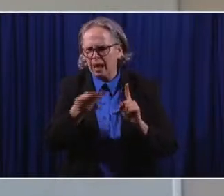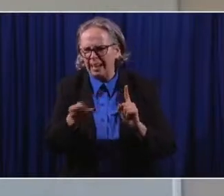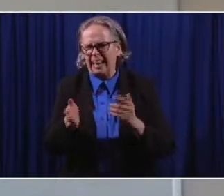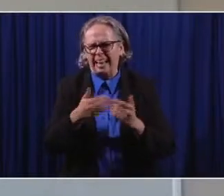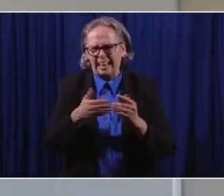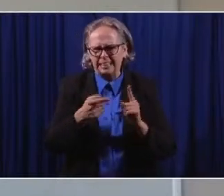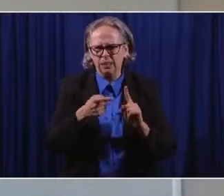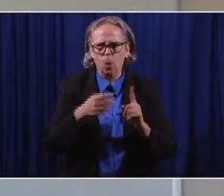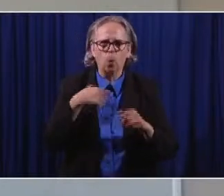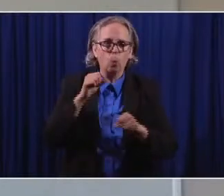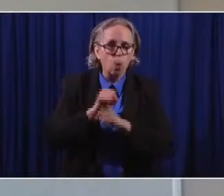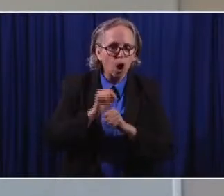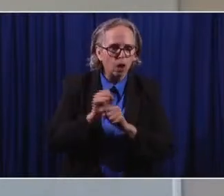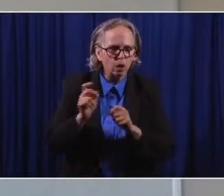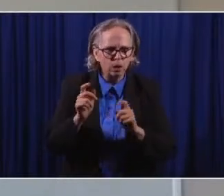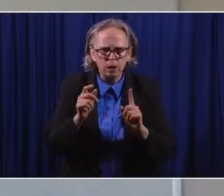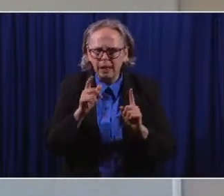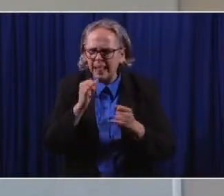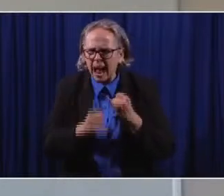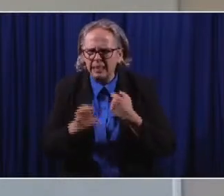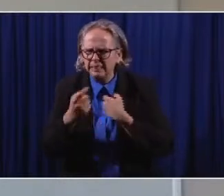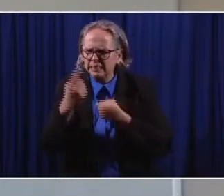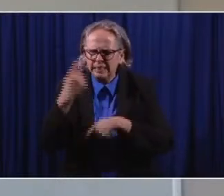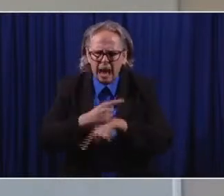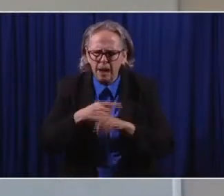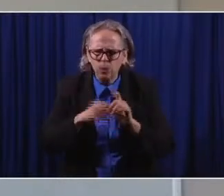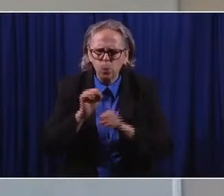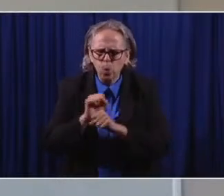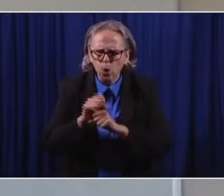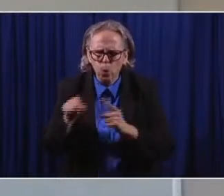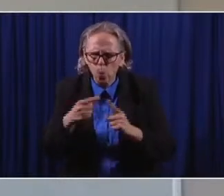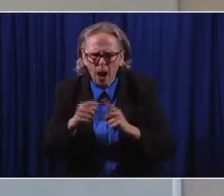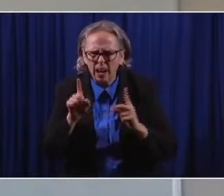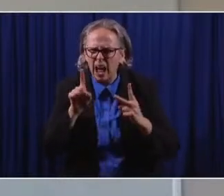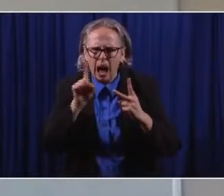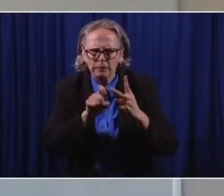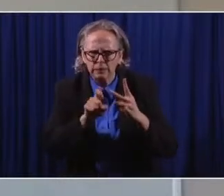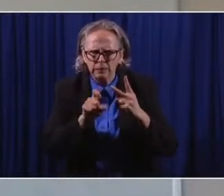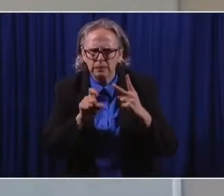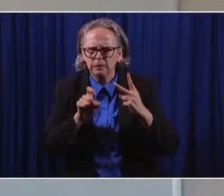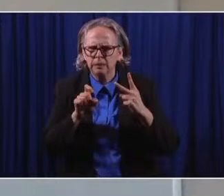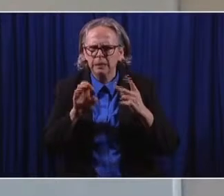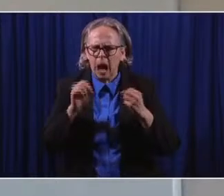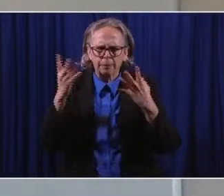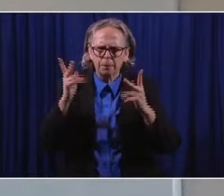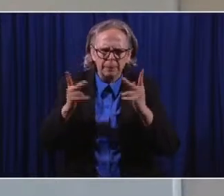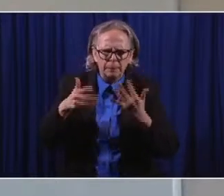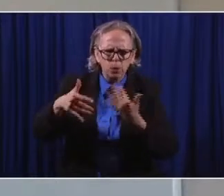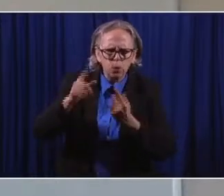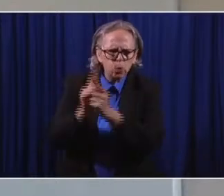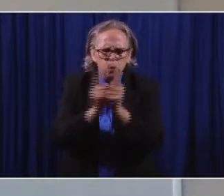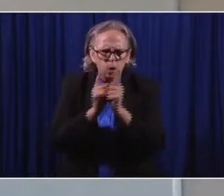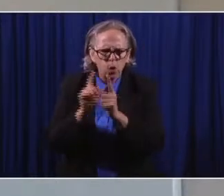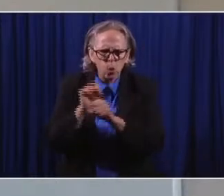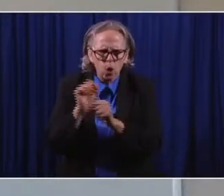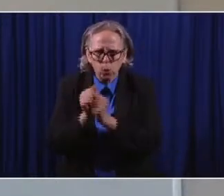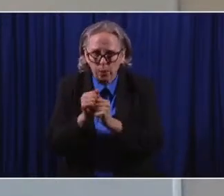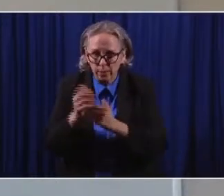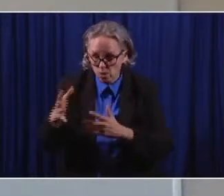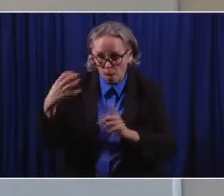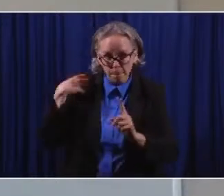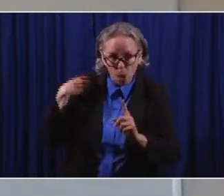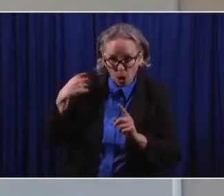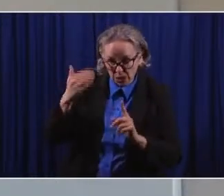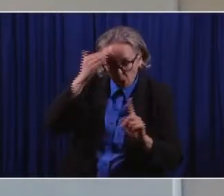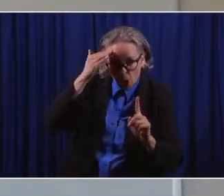when was your last day at work? What did that last day at work look like? Is your employer aware? Do you have any other cases at work? And then we move